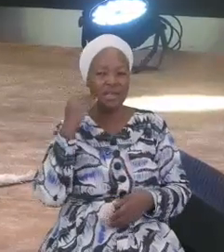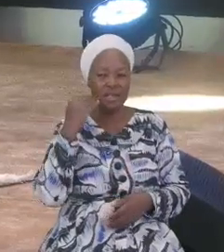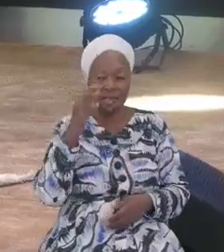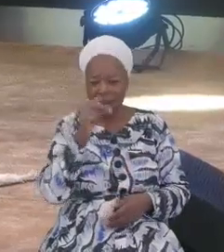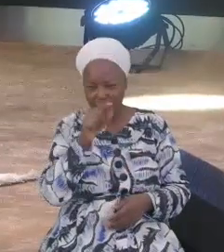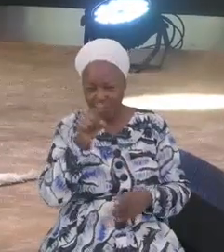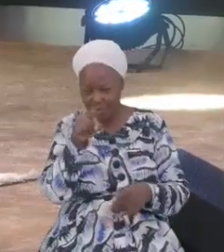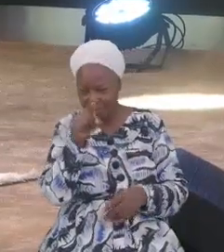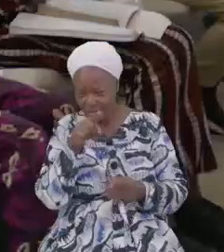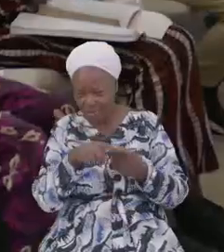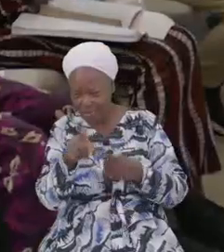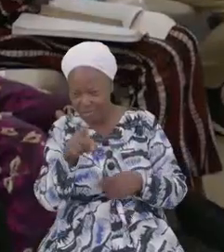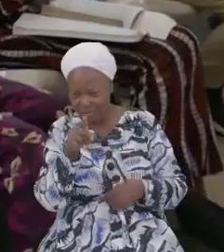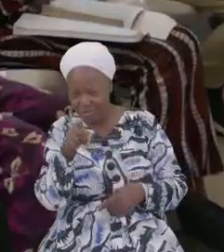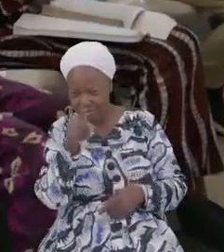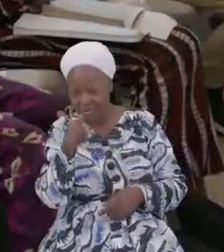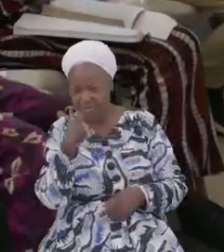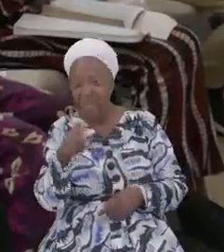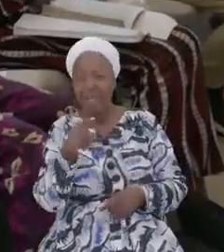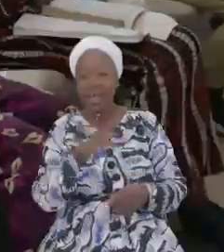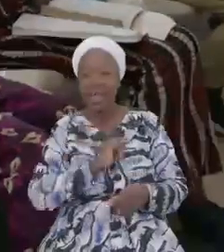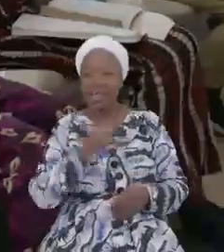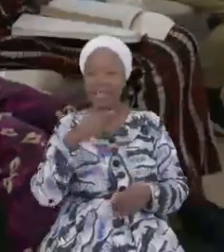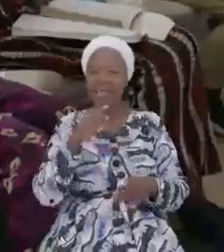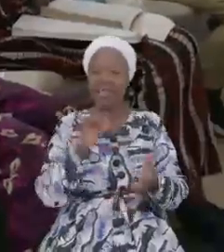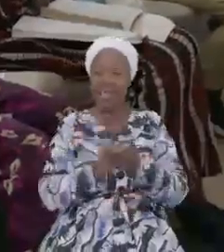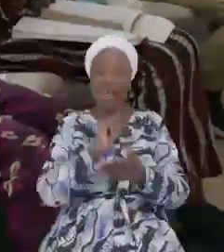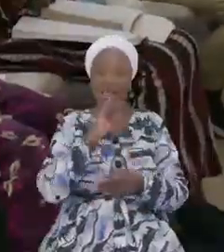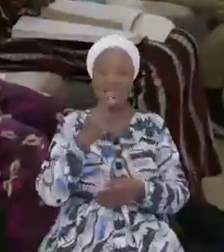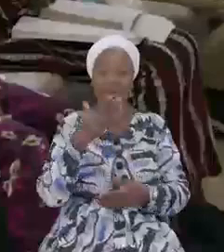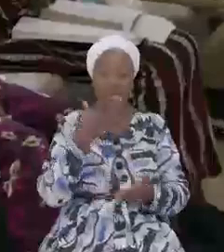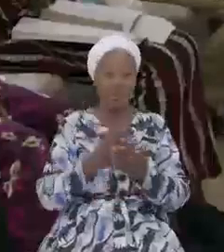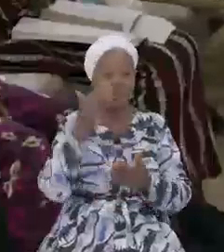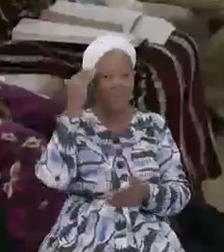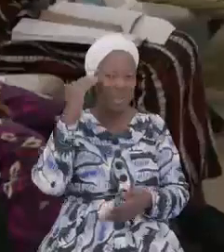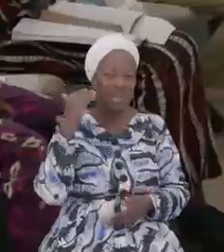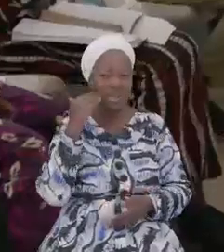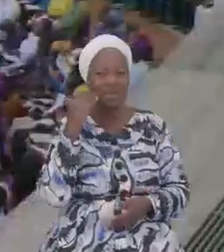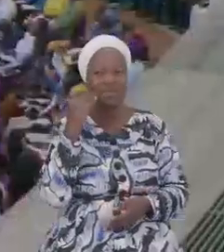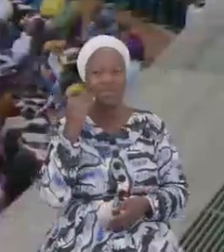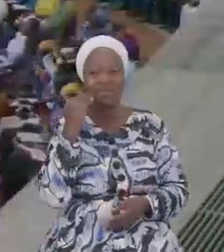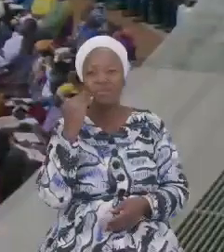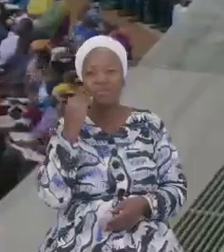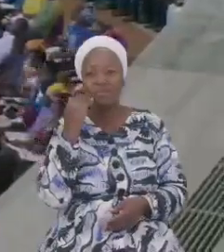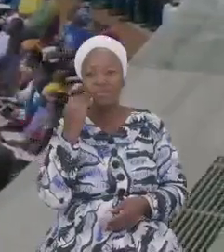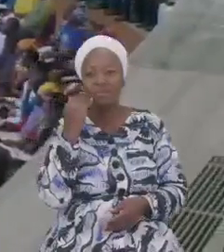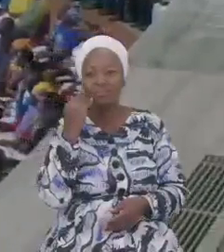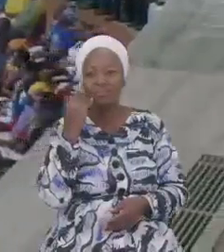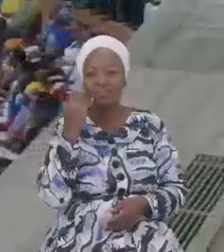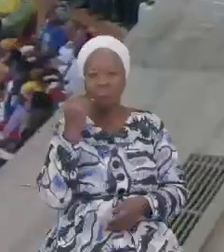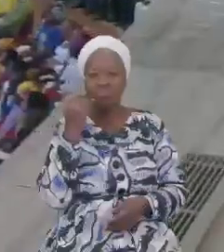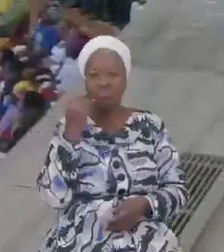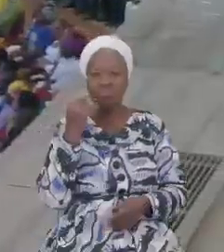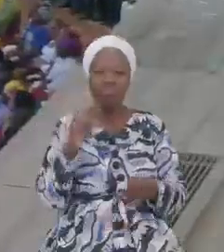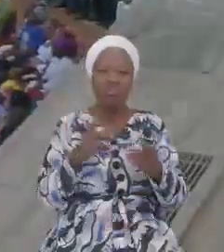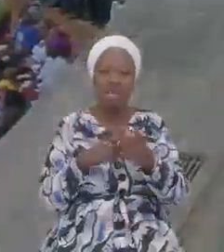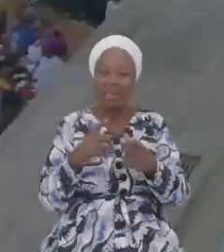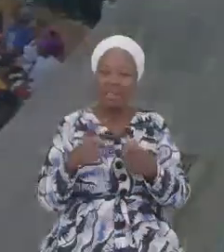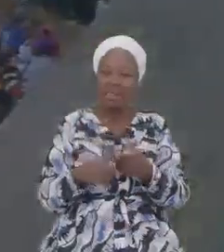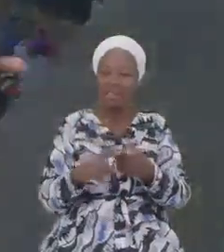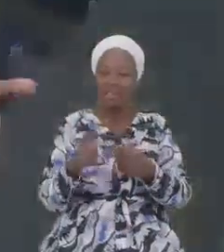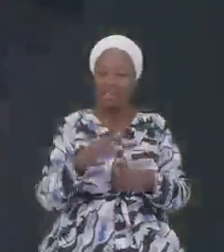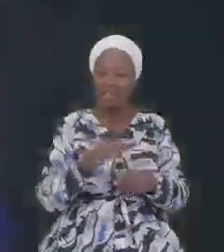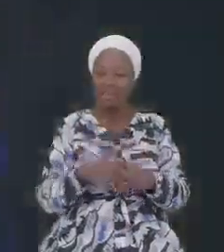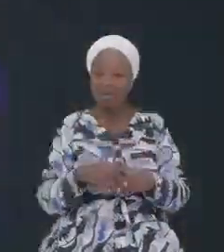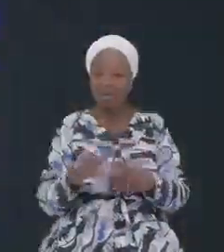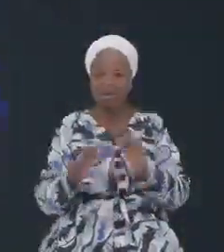pointing at you. I said you can tell that's a head. That's when somebody is a head. Well,